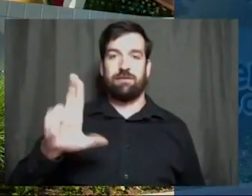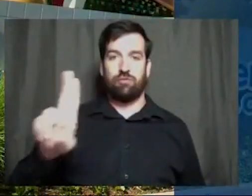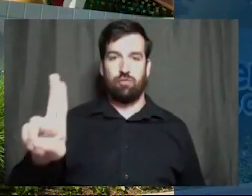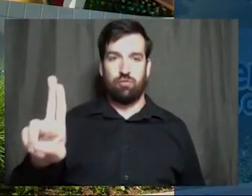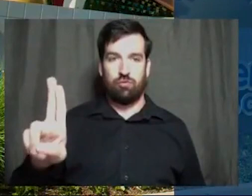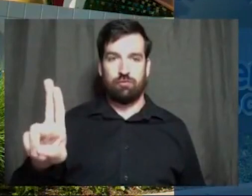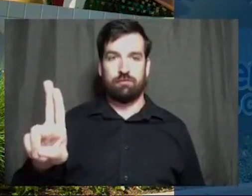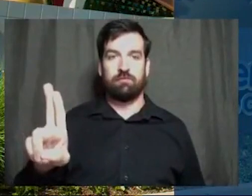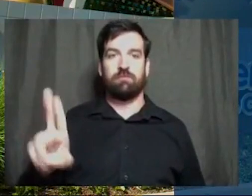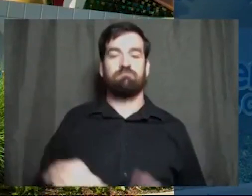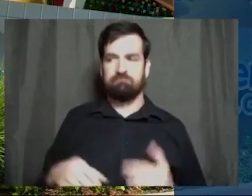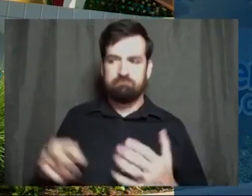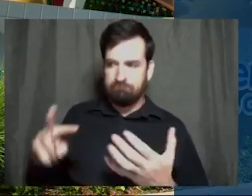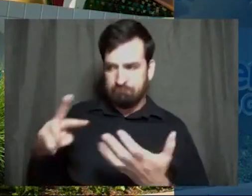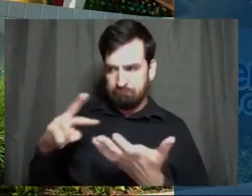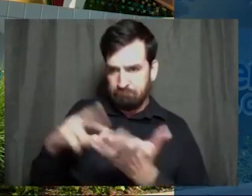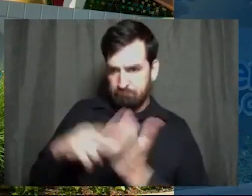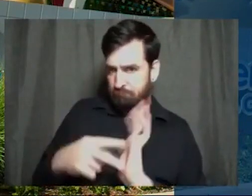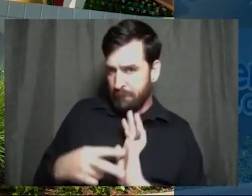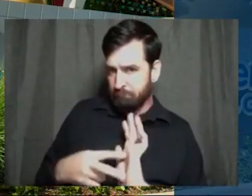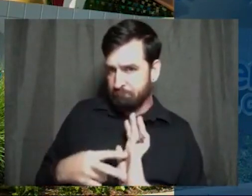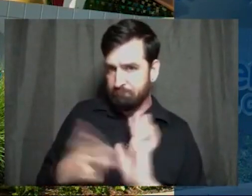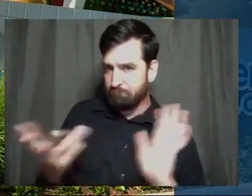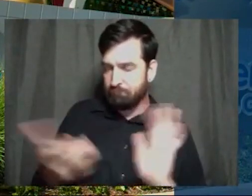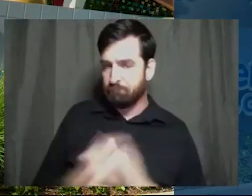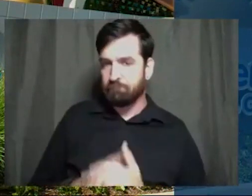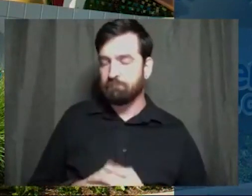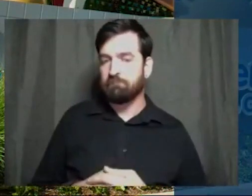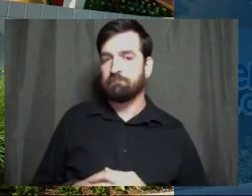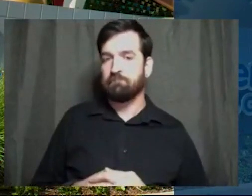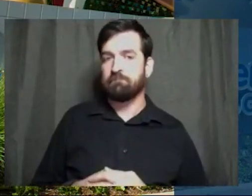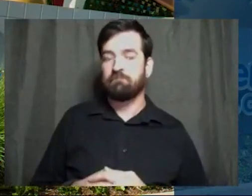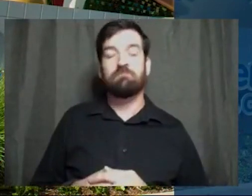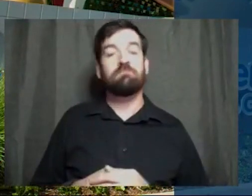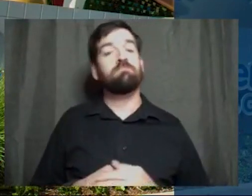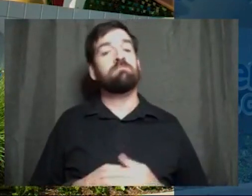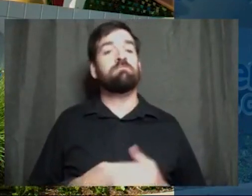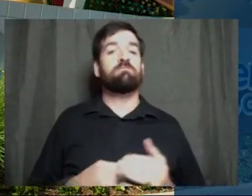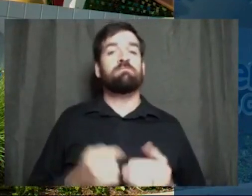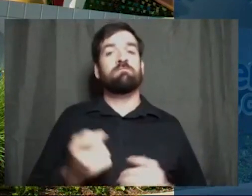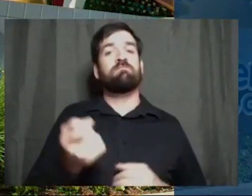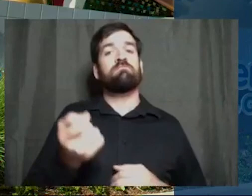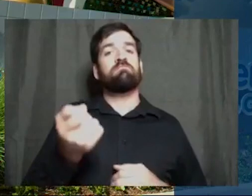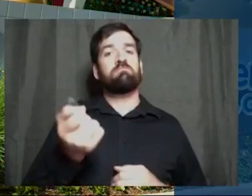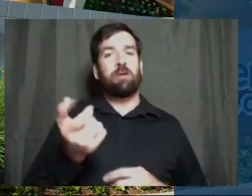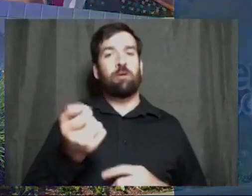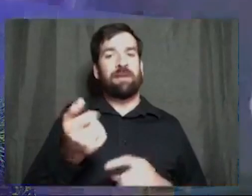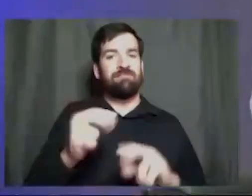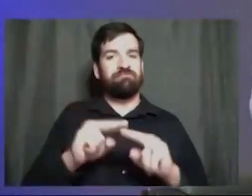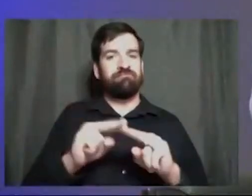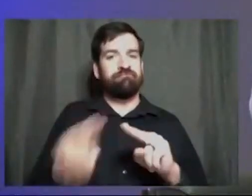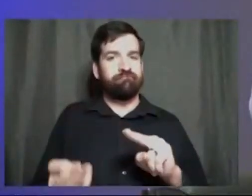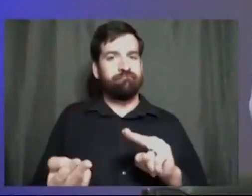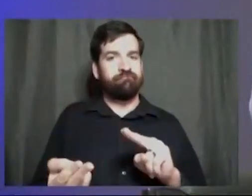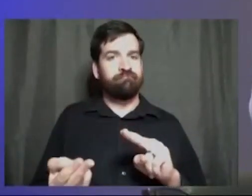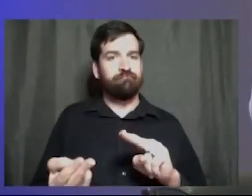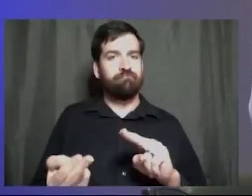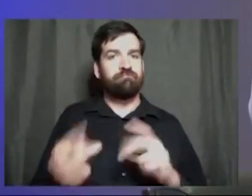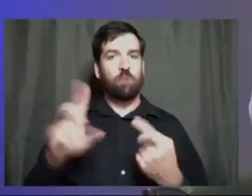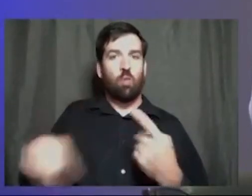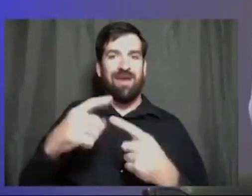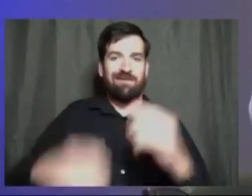What is that telling us? What insight do you have on what that tells us? It's a little bit lower than what it had been when we peaked at